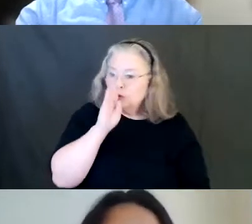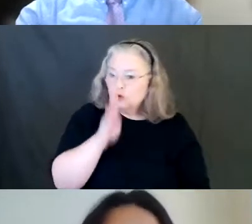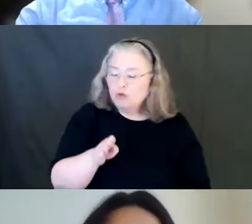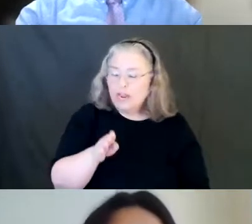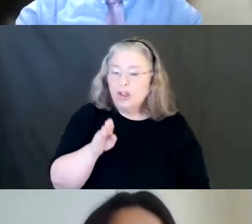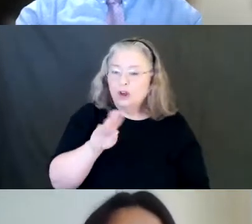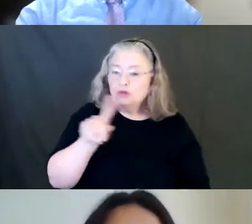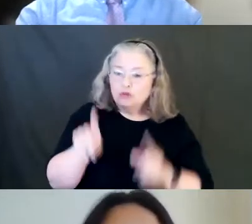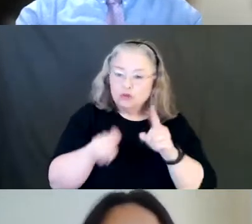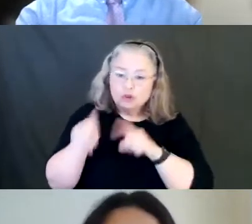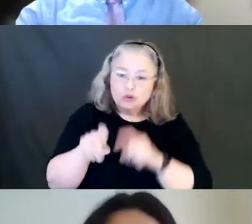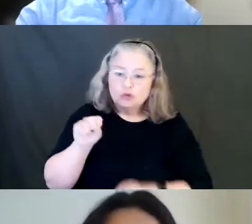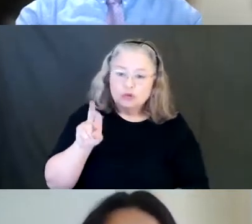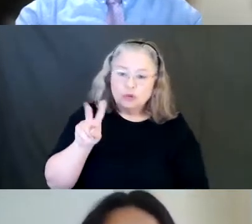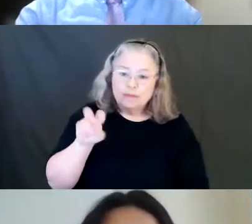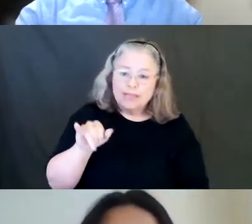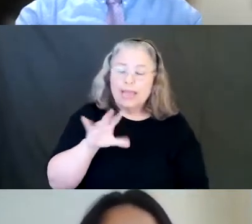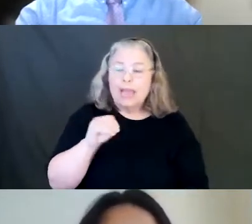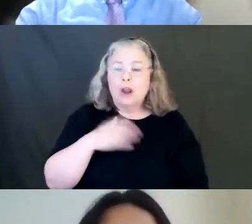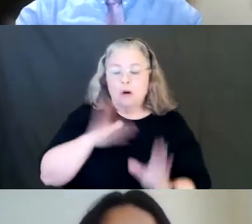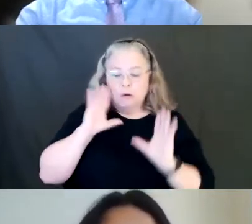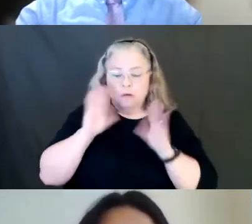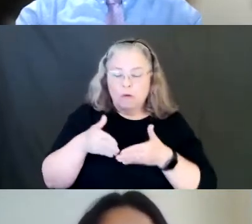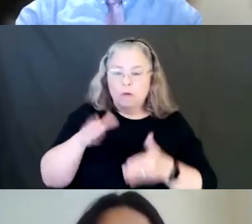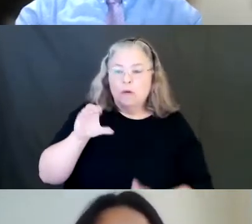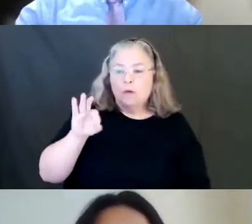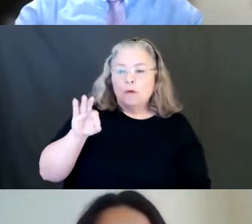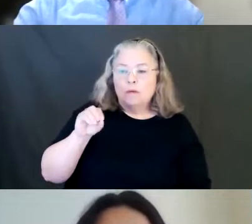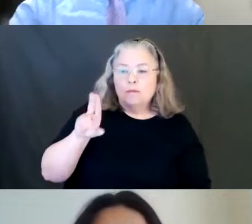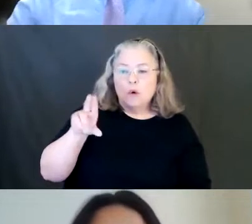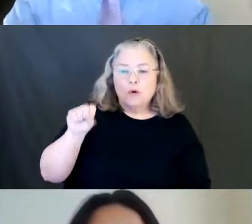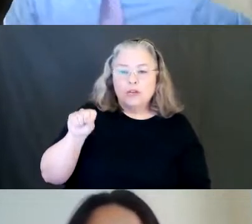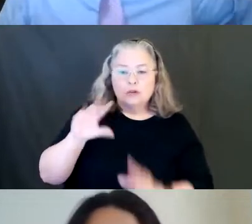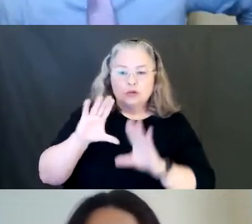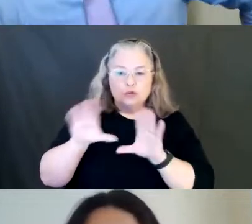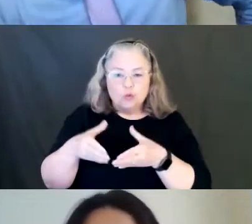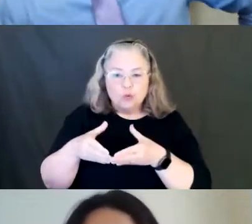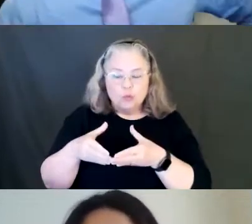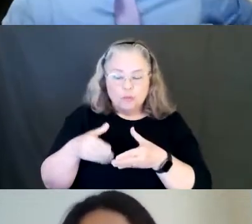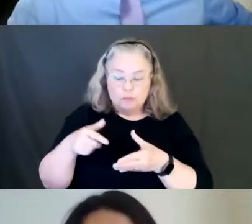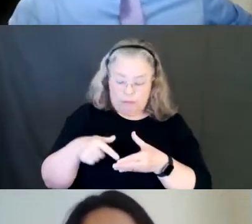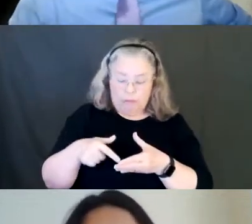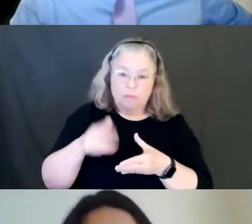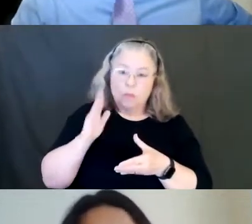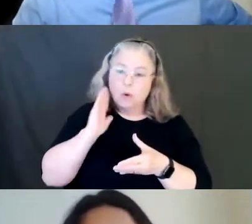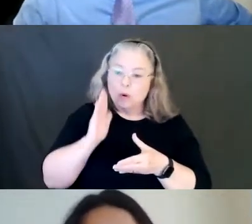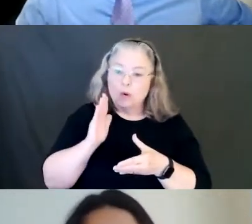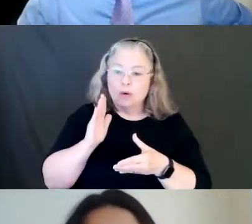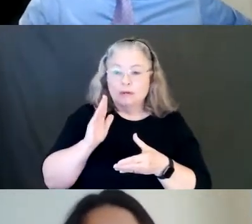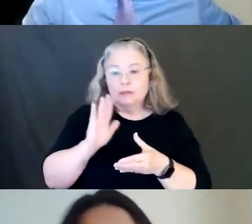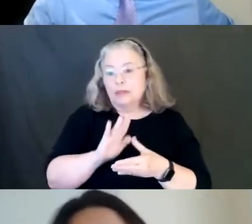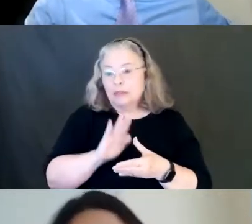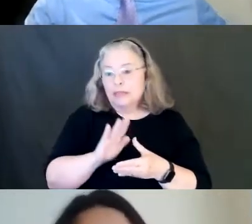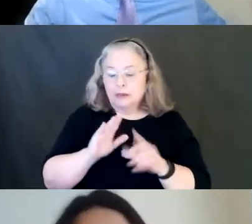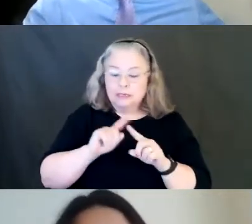you. Also our focus groups. So focus groups will take place with different subsets of